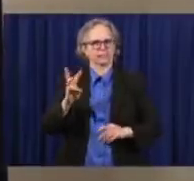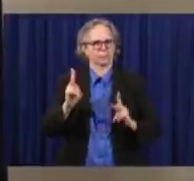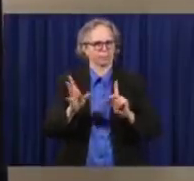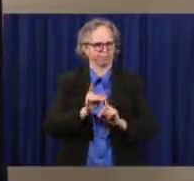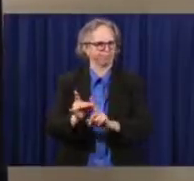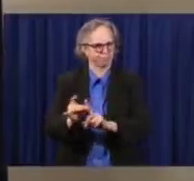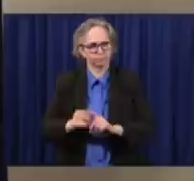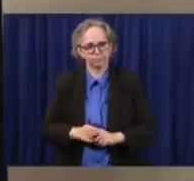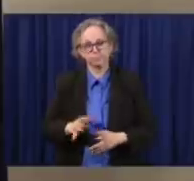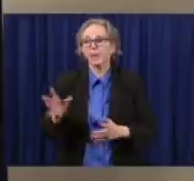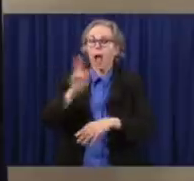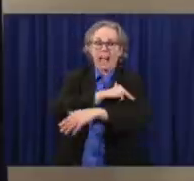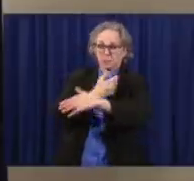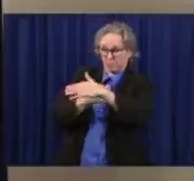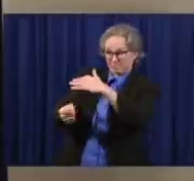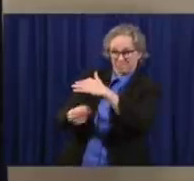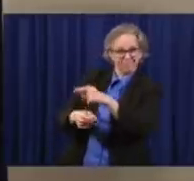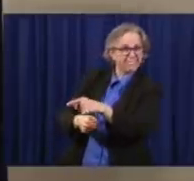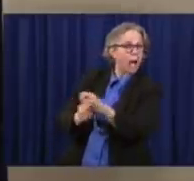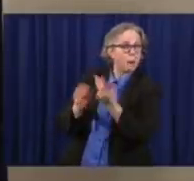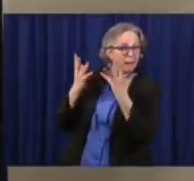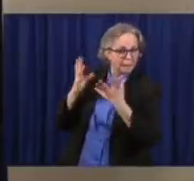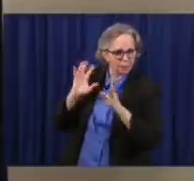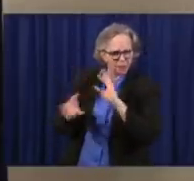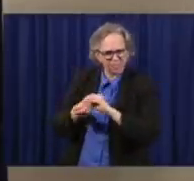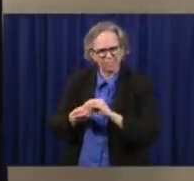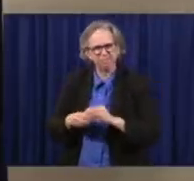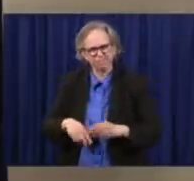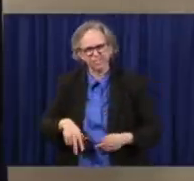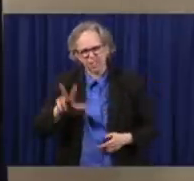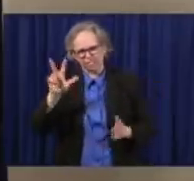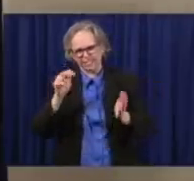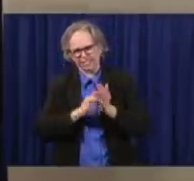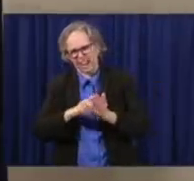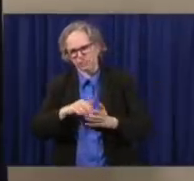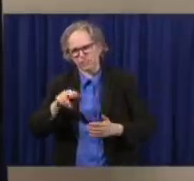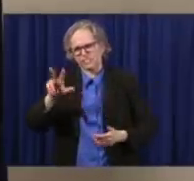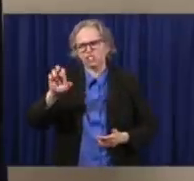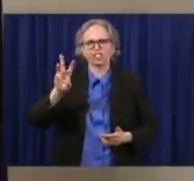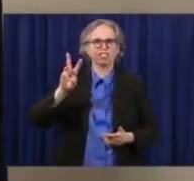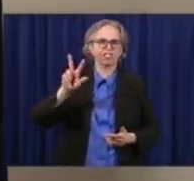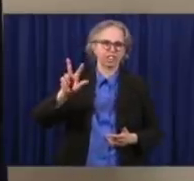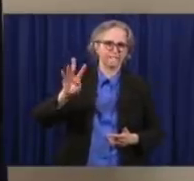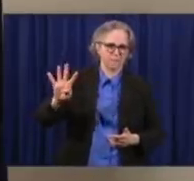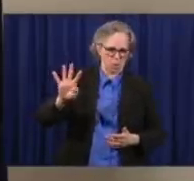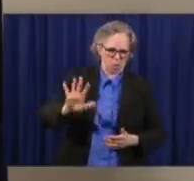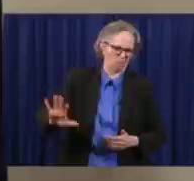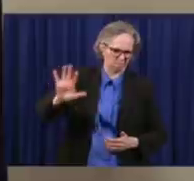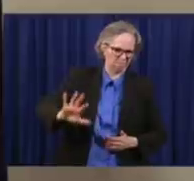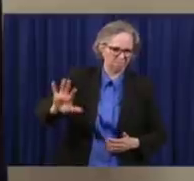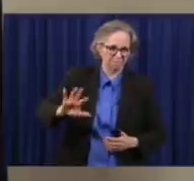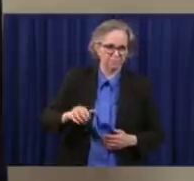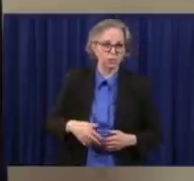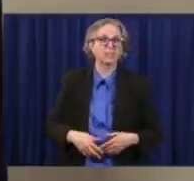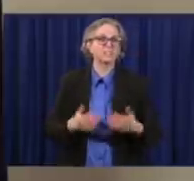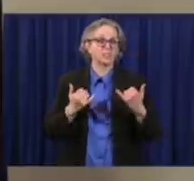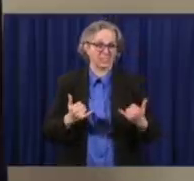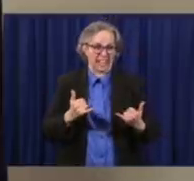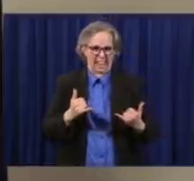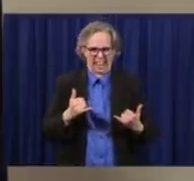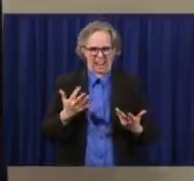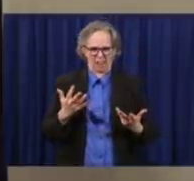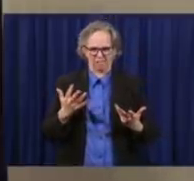our hospitalizations are at about 3,600. And today our deaths did pass